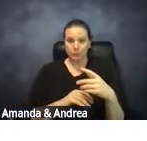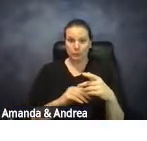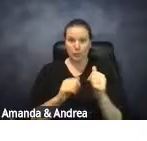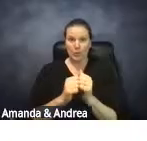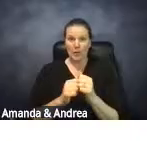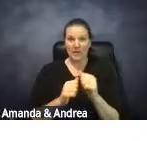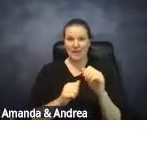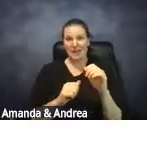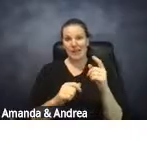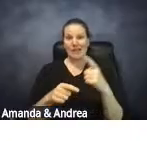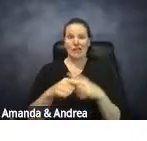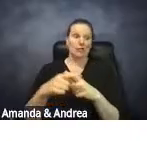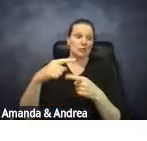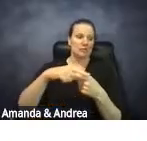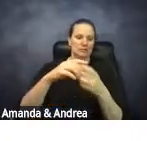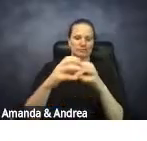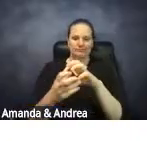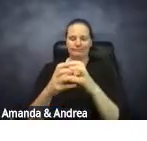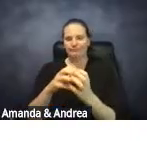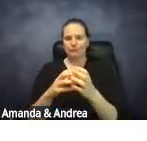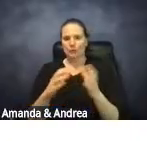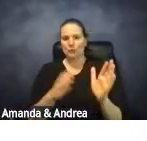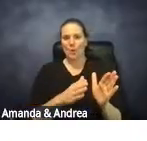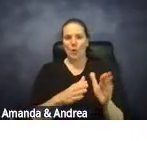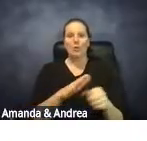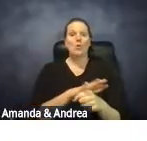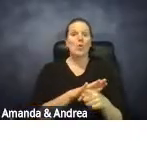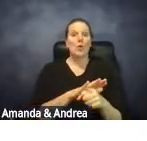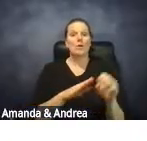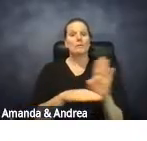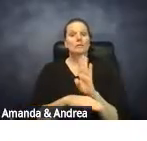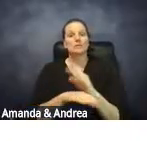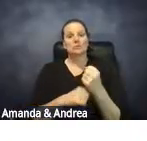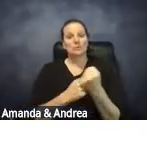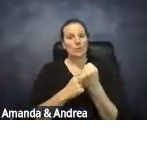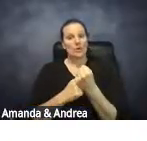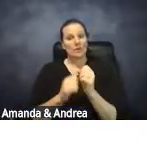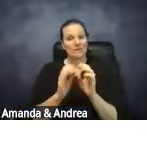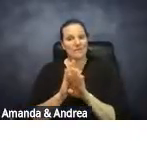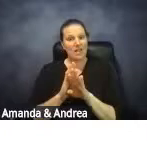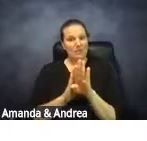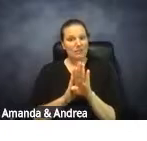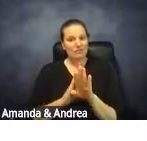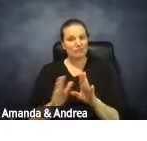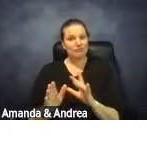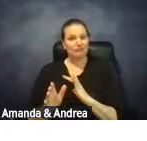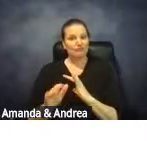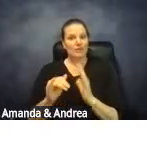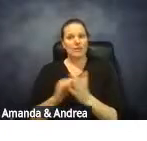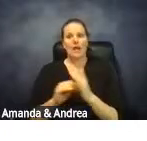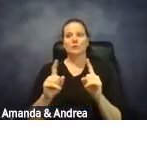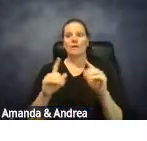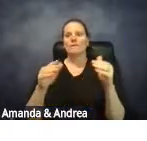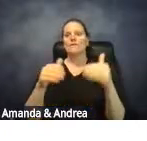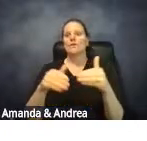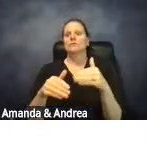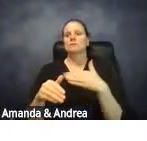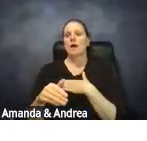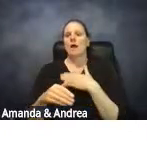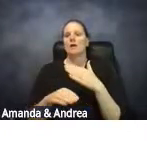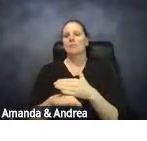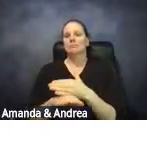the intersection with small and local business support and development. So that's where I'm focusing my update